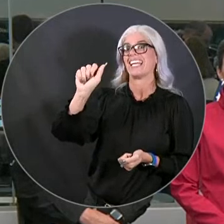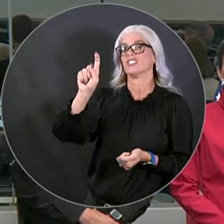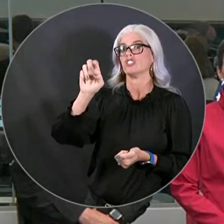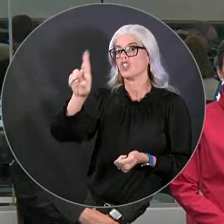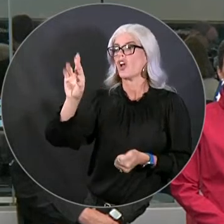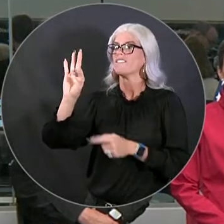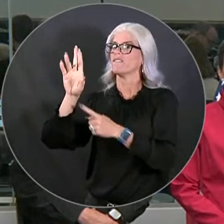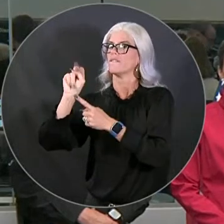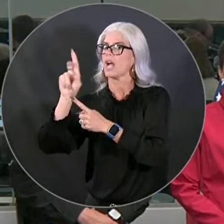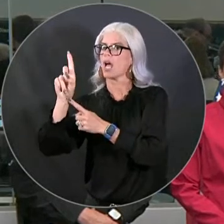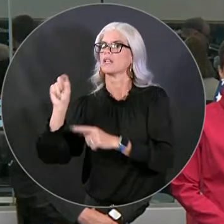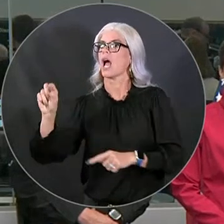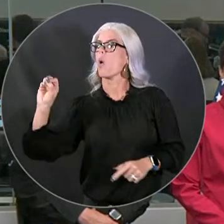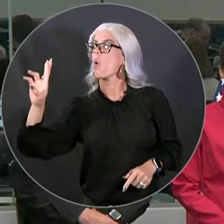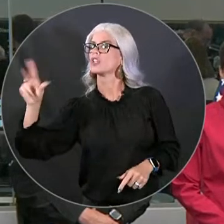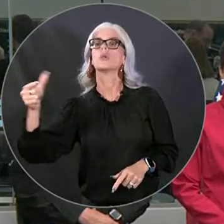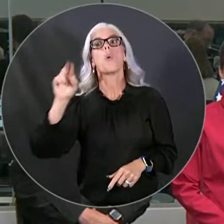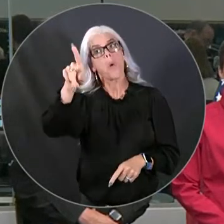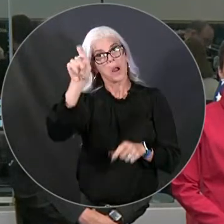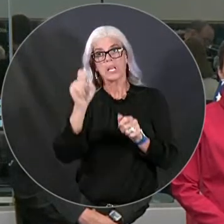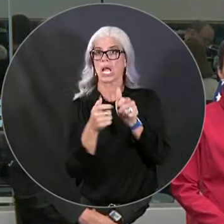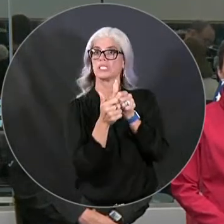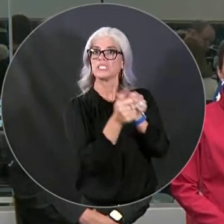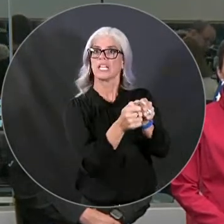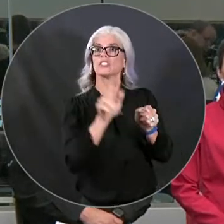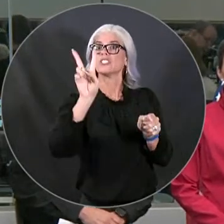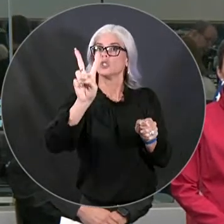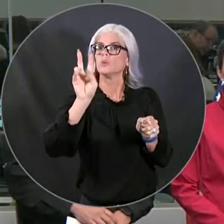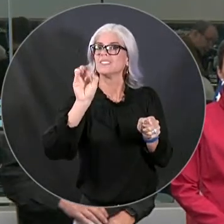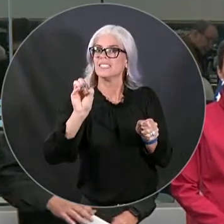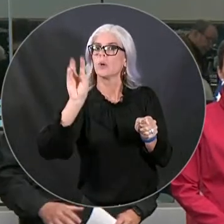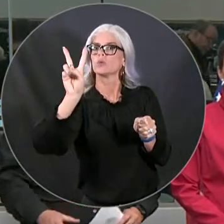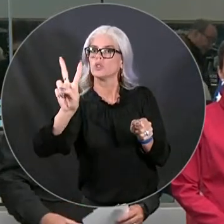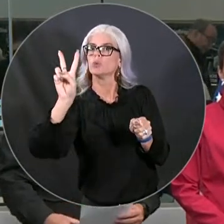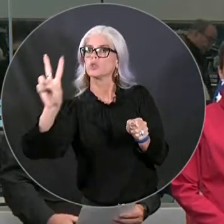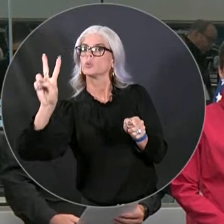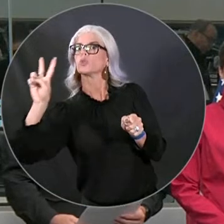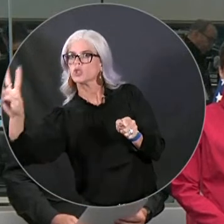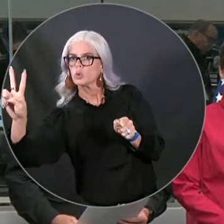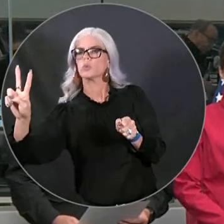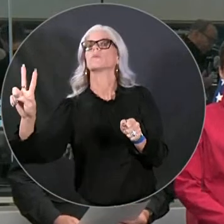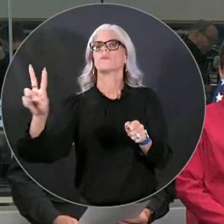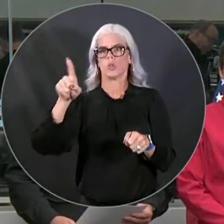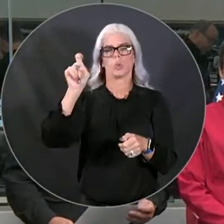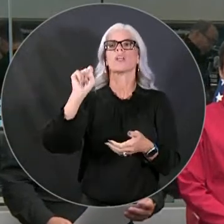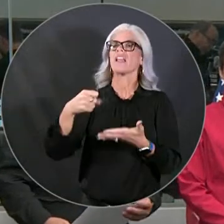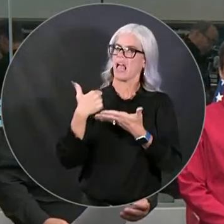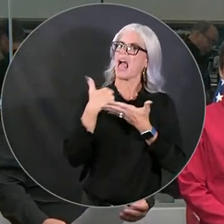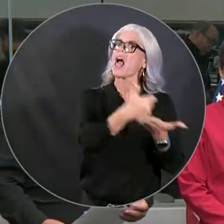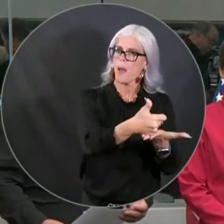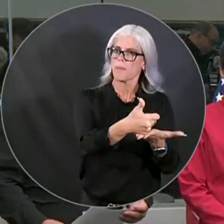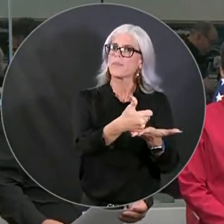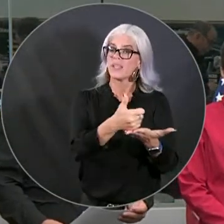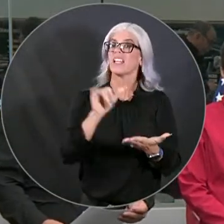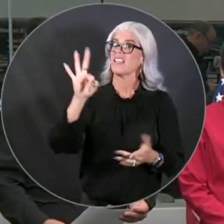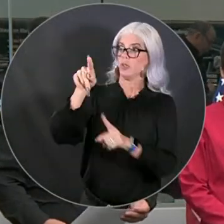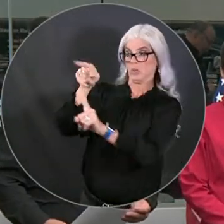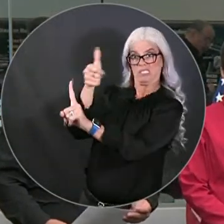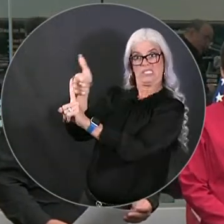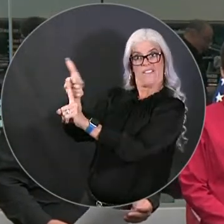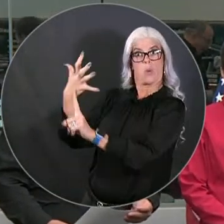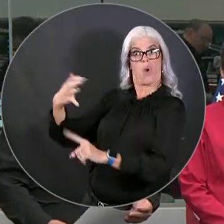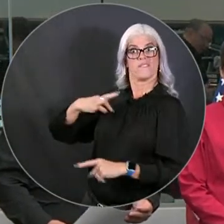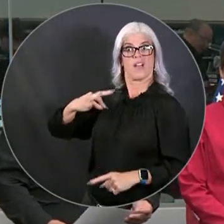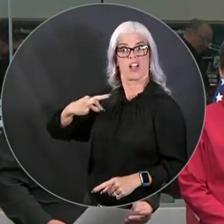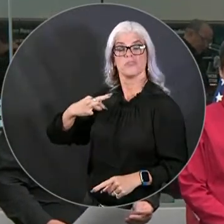20222, you can provide some much appreciated assistance. And if you want to volunteer, you have official volunteer portal